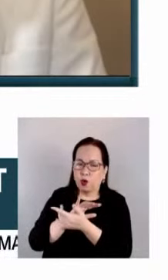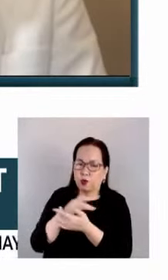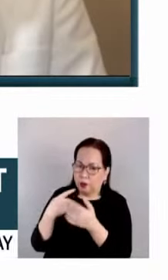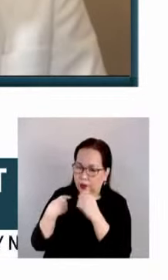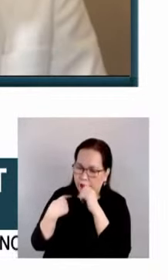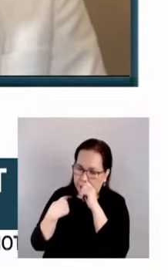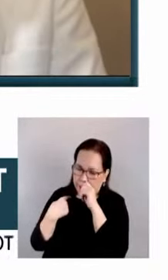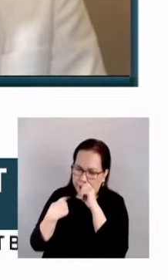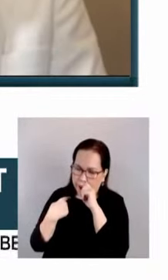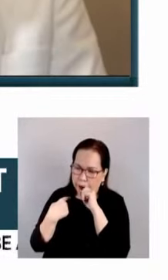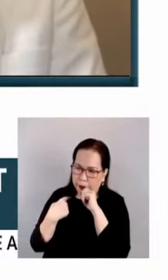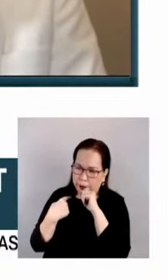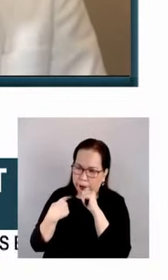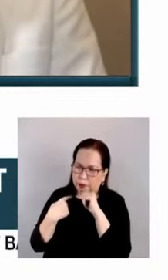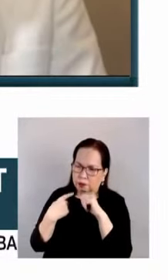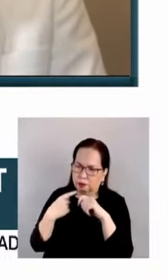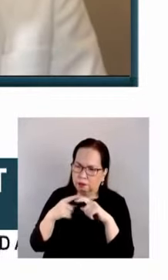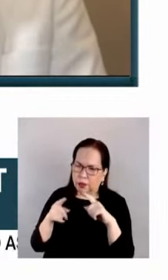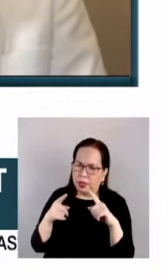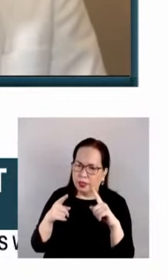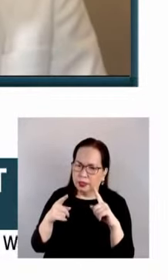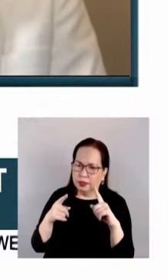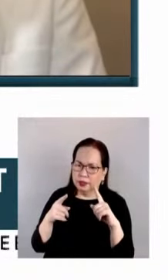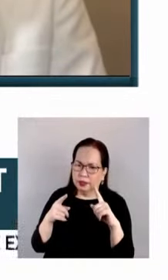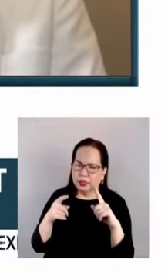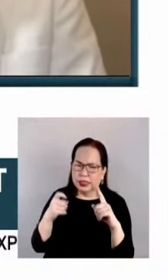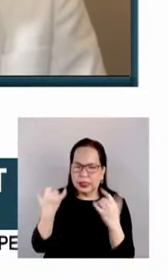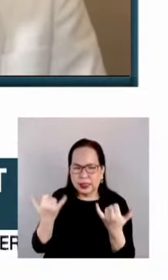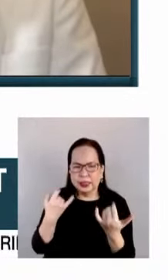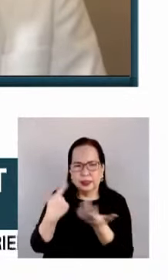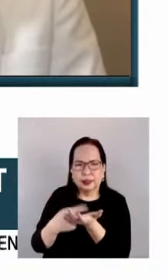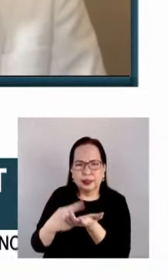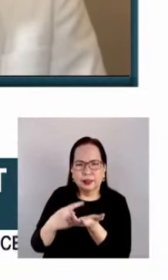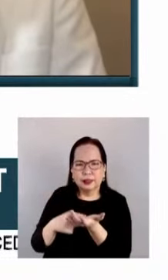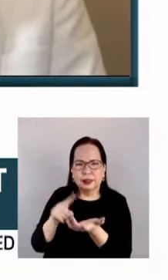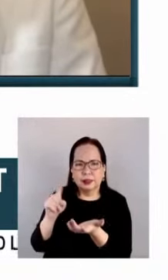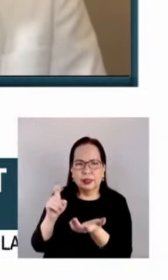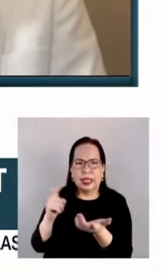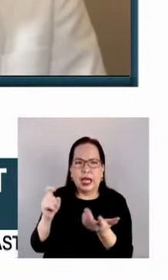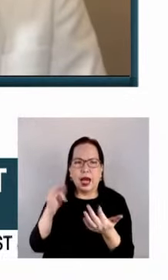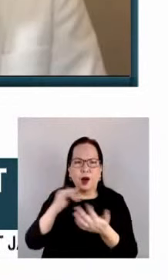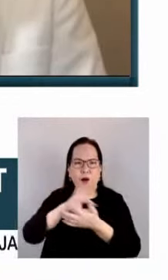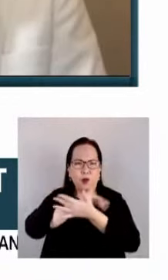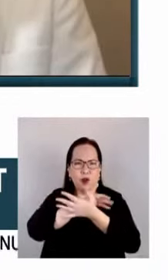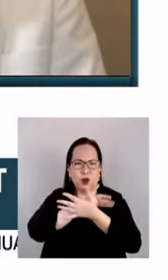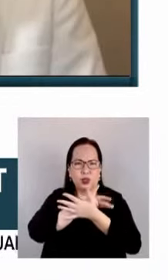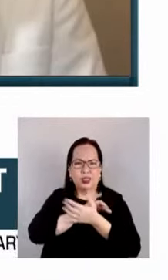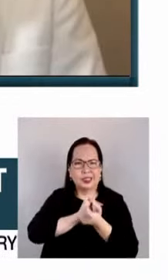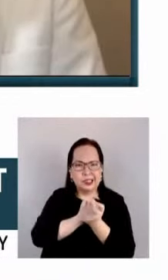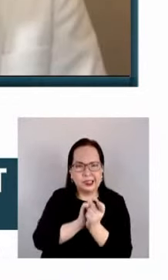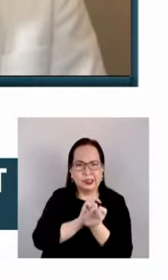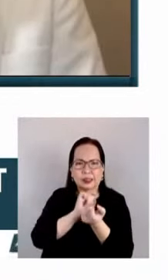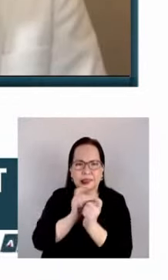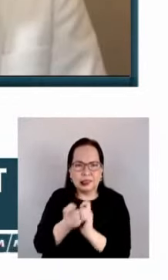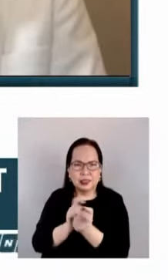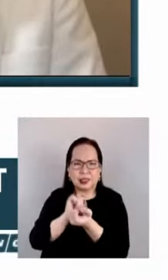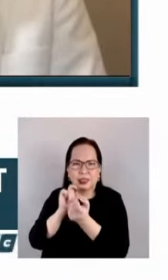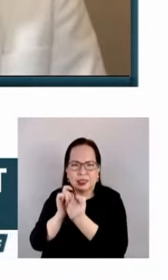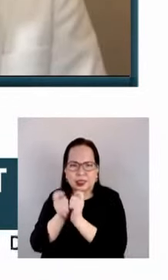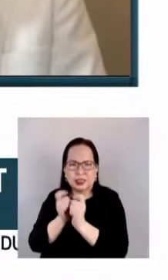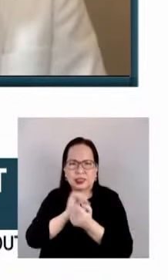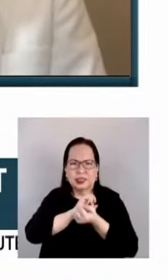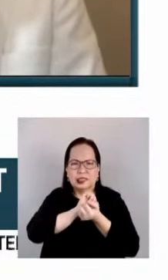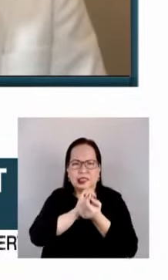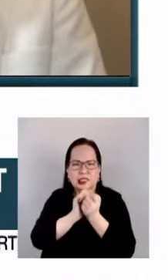what's causing the illness. We got to talk about how the virus itself is evolving. Very